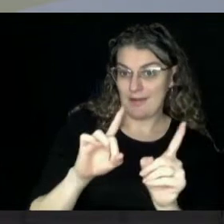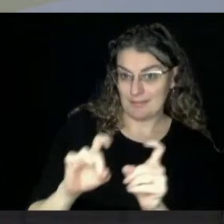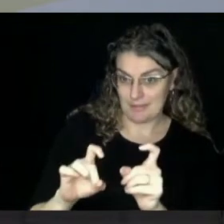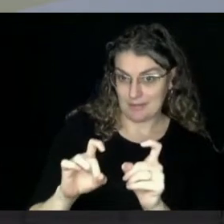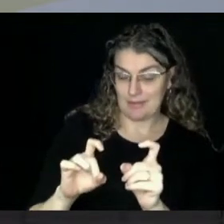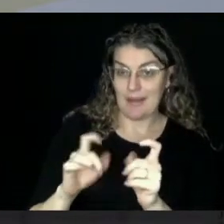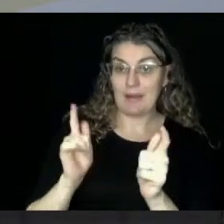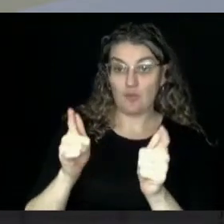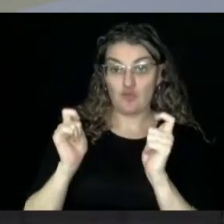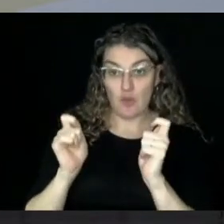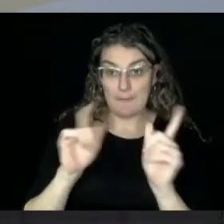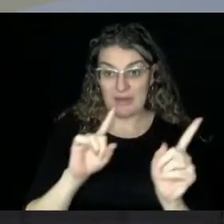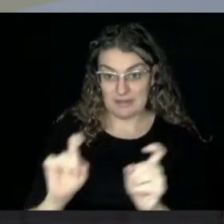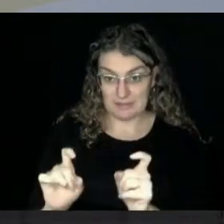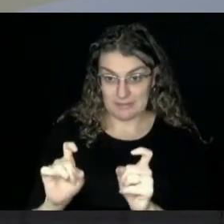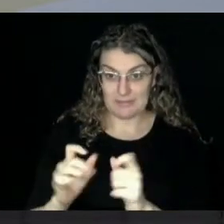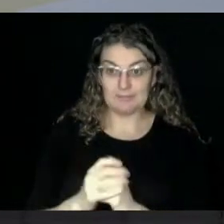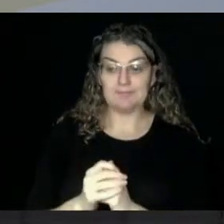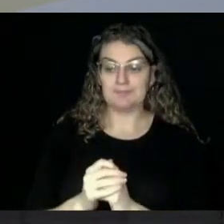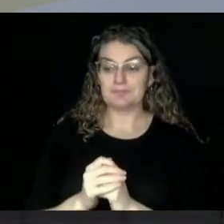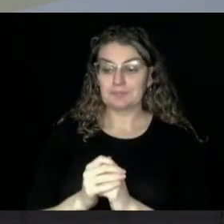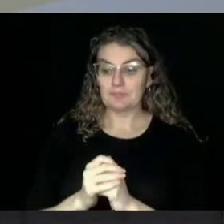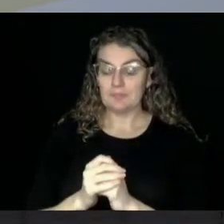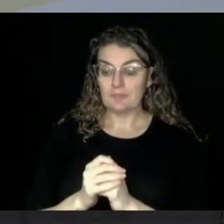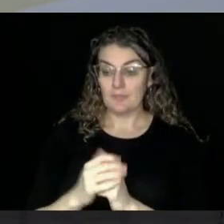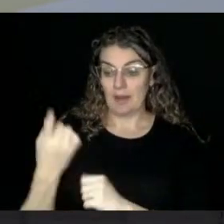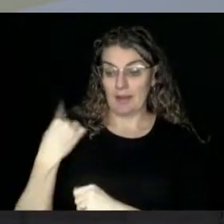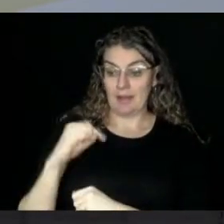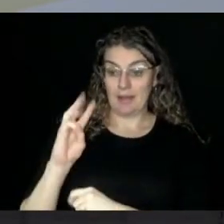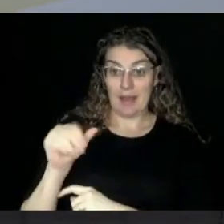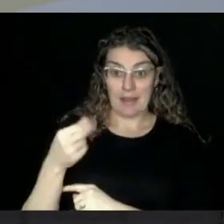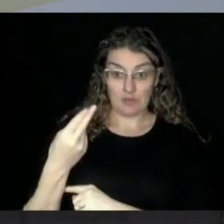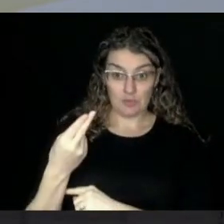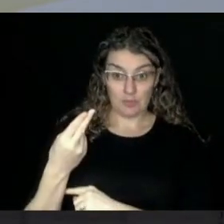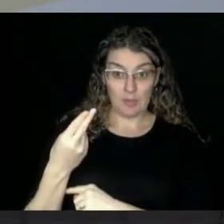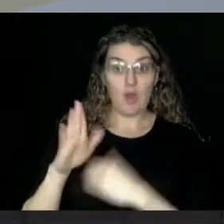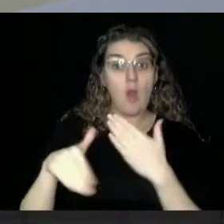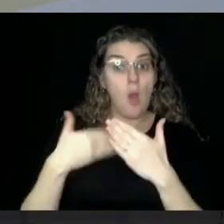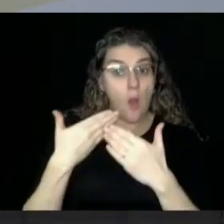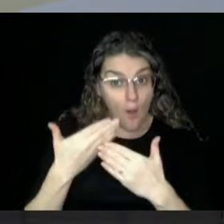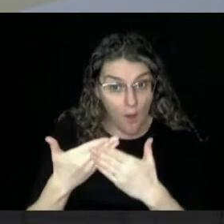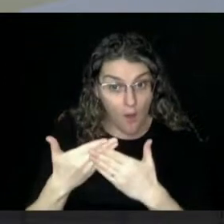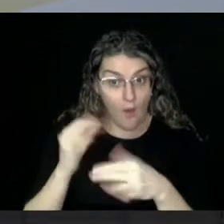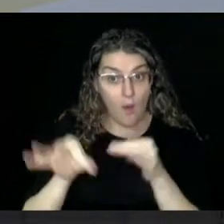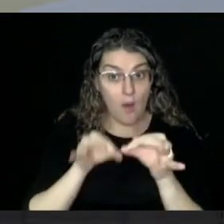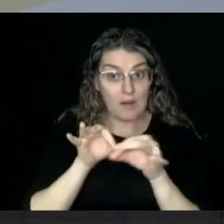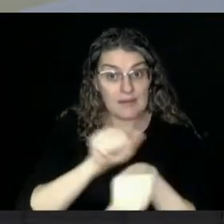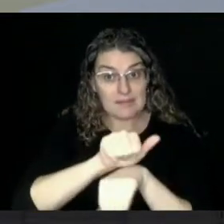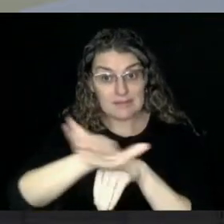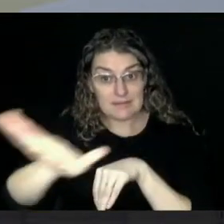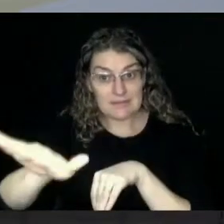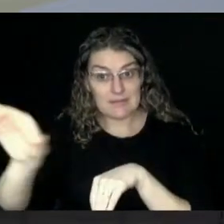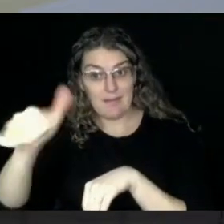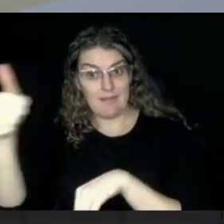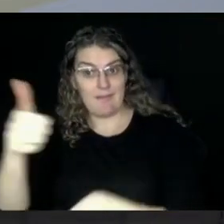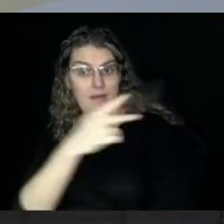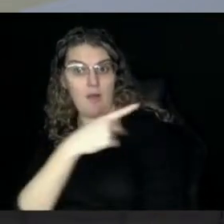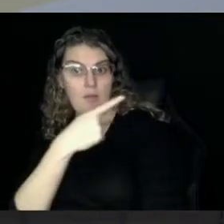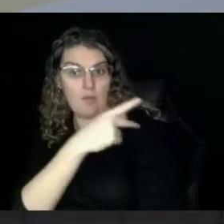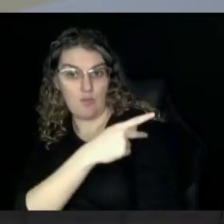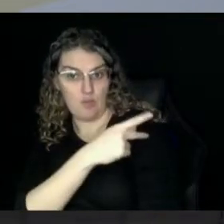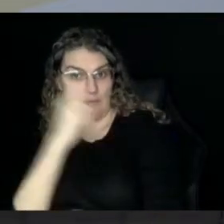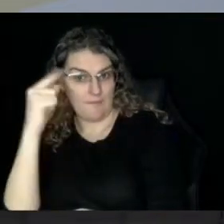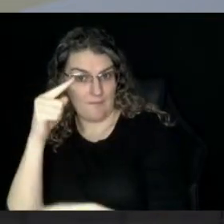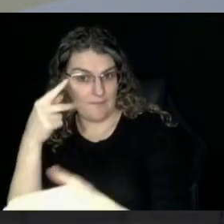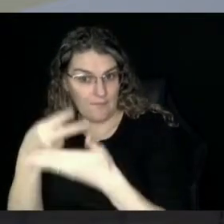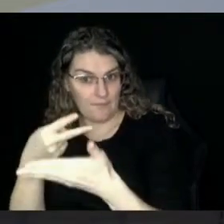began last March, all our COVID-19 tests were sent off-island for analysis. Since that time, thanks to the leadership of the